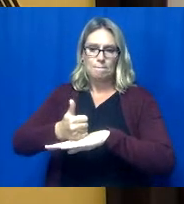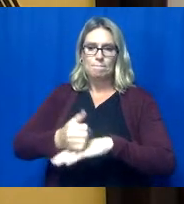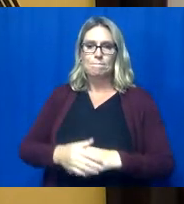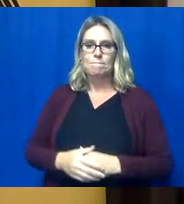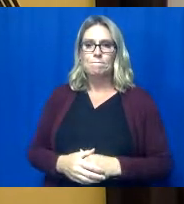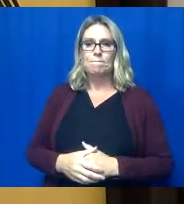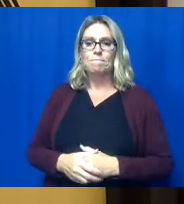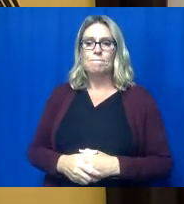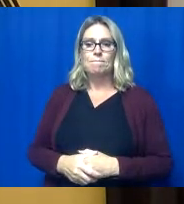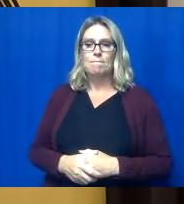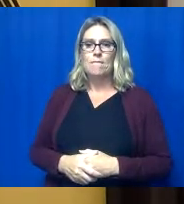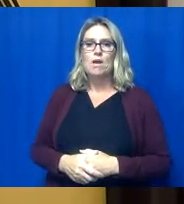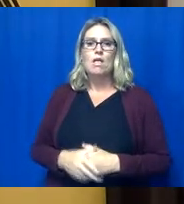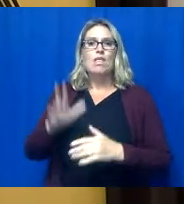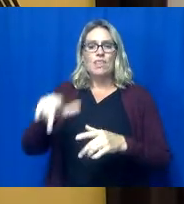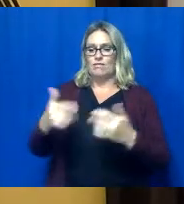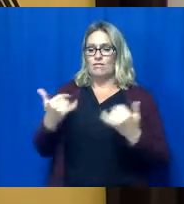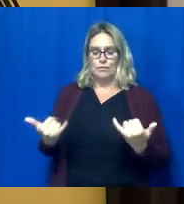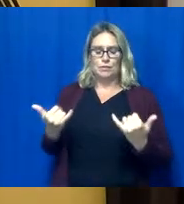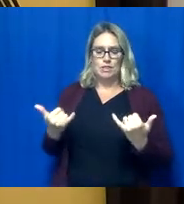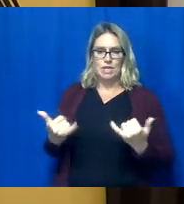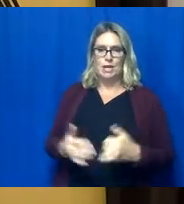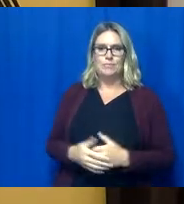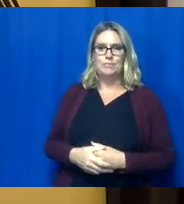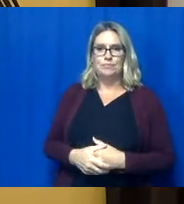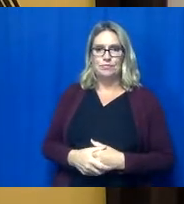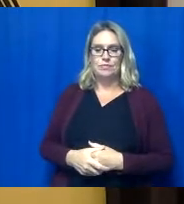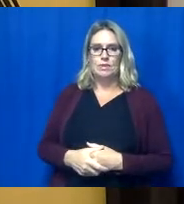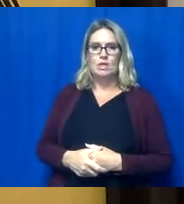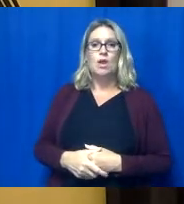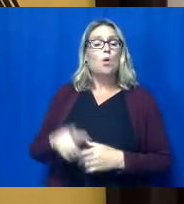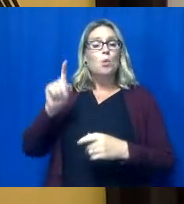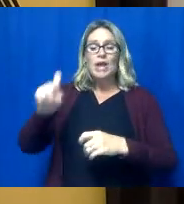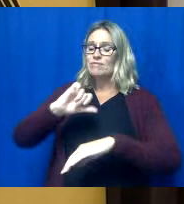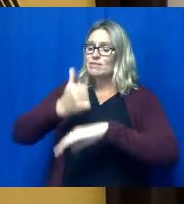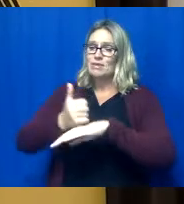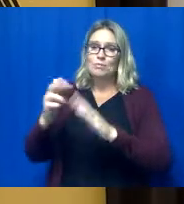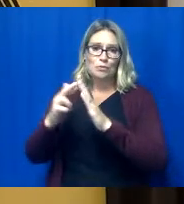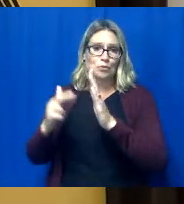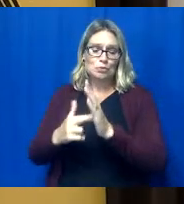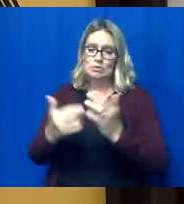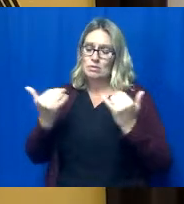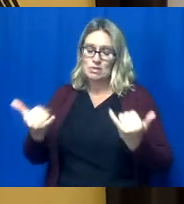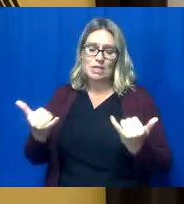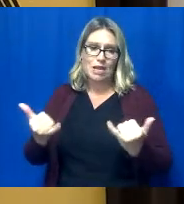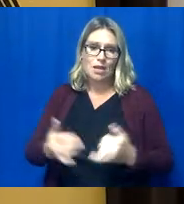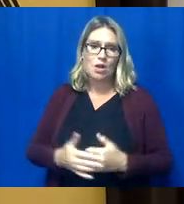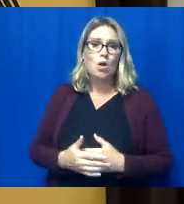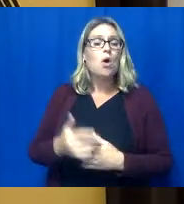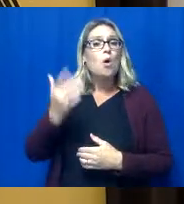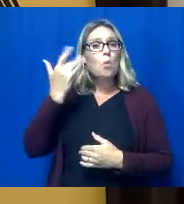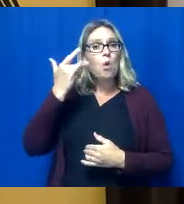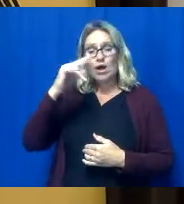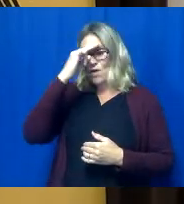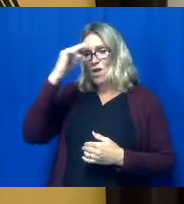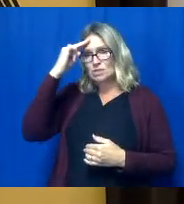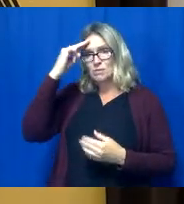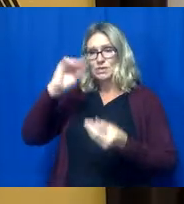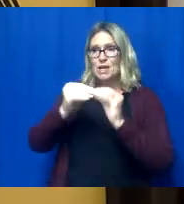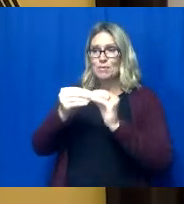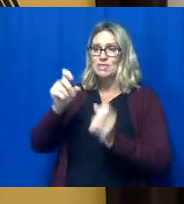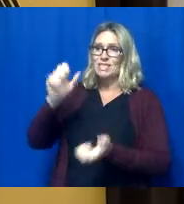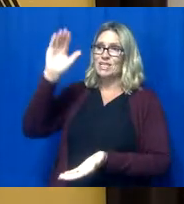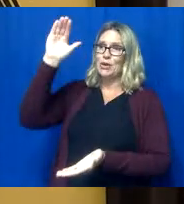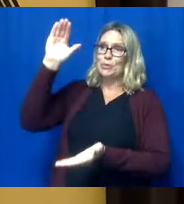measures that are already in place today. These measures are necessary so that the number of hospitalizations because of